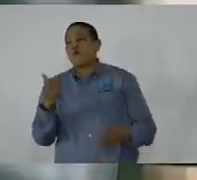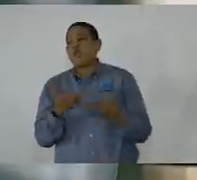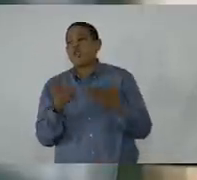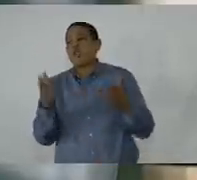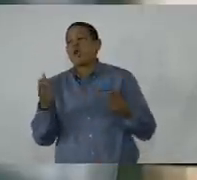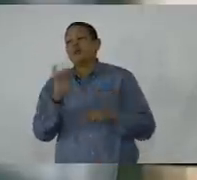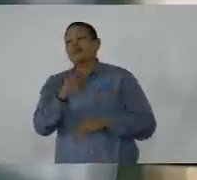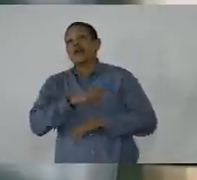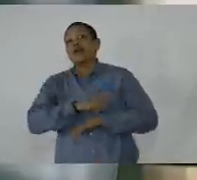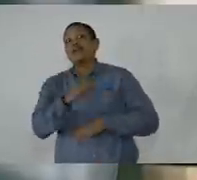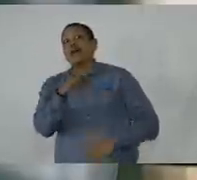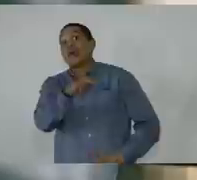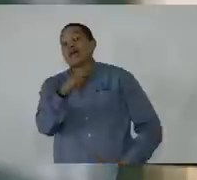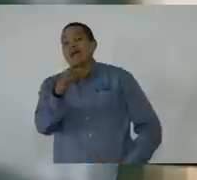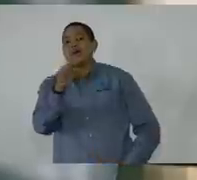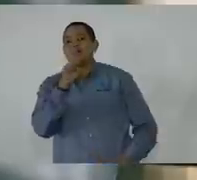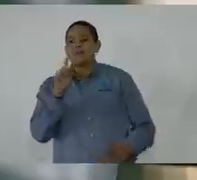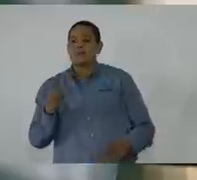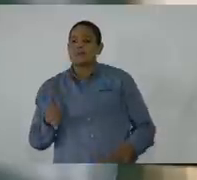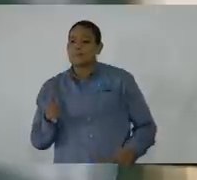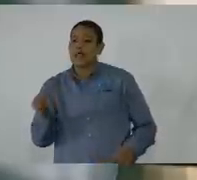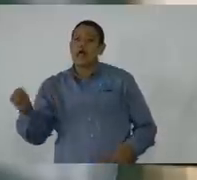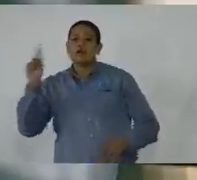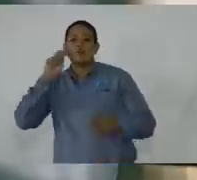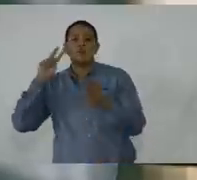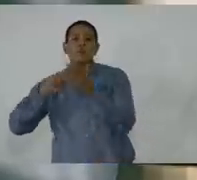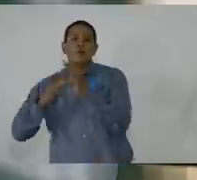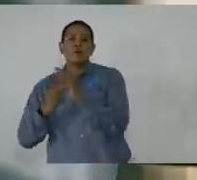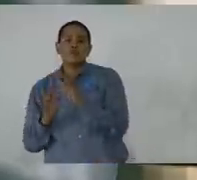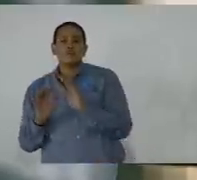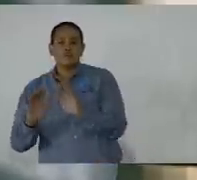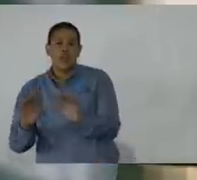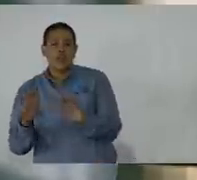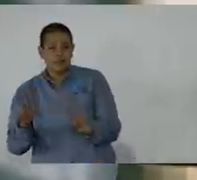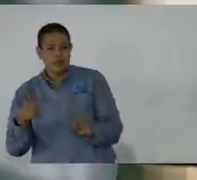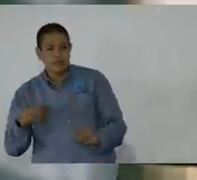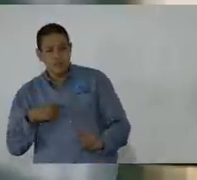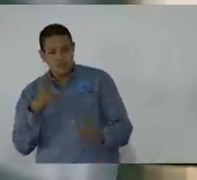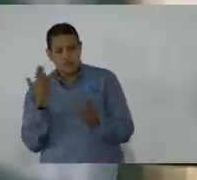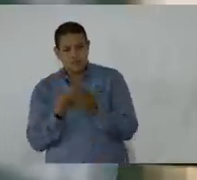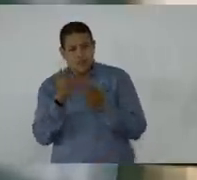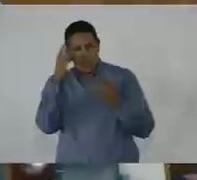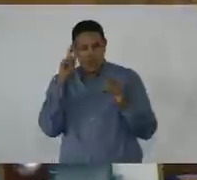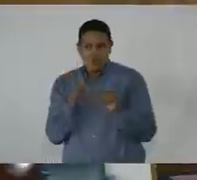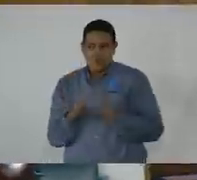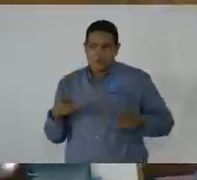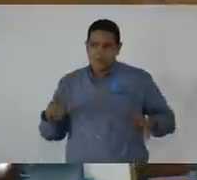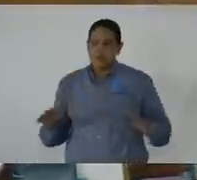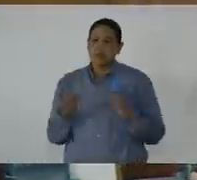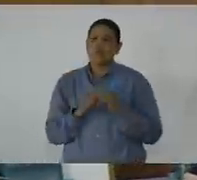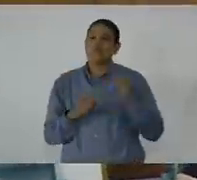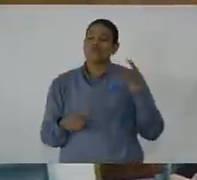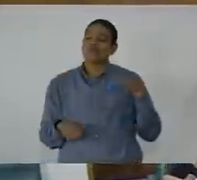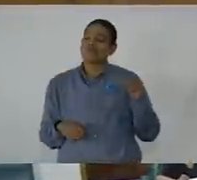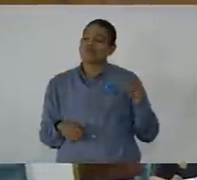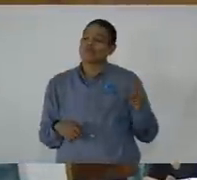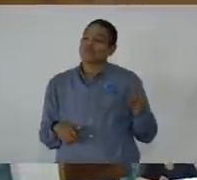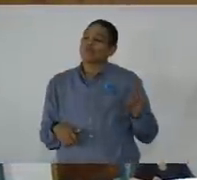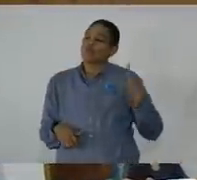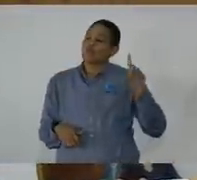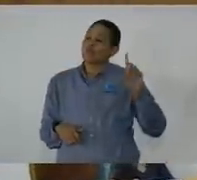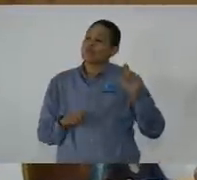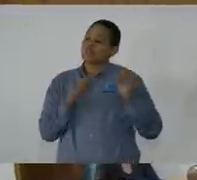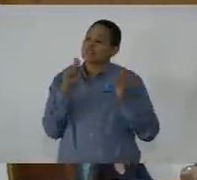on that day the Planting with a Purpose drive. We have reached an agreement with one